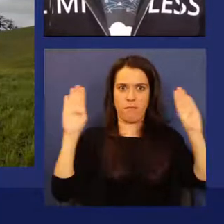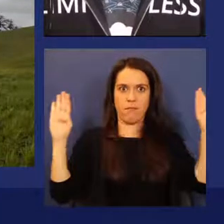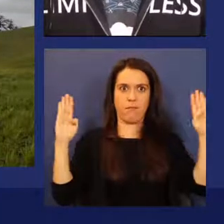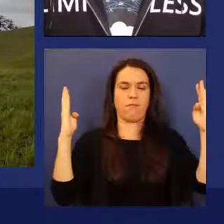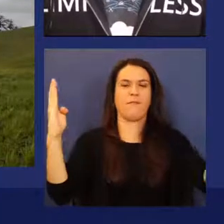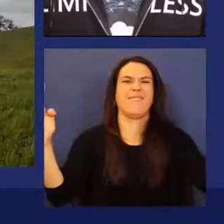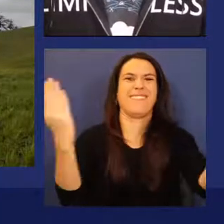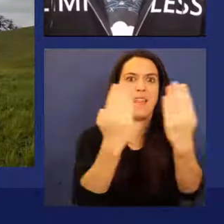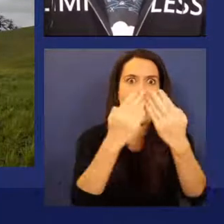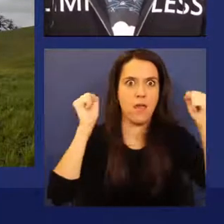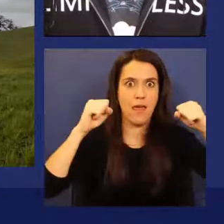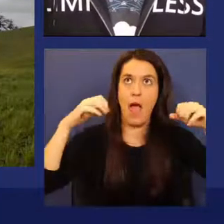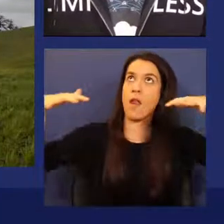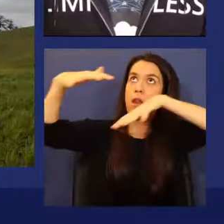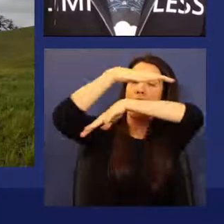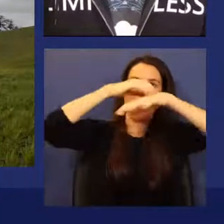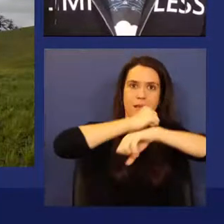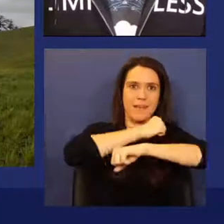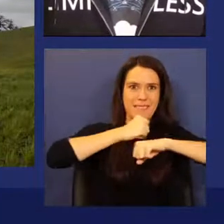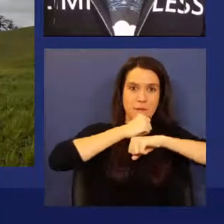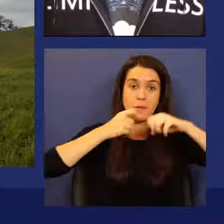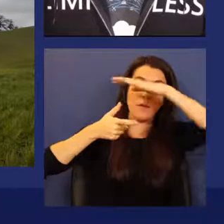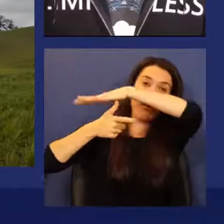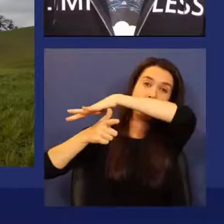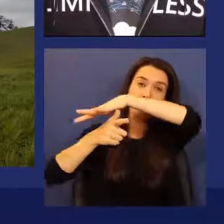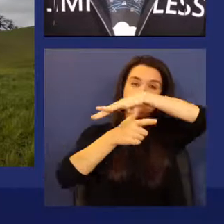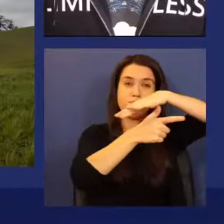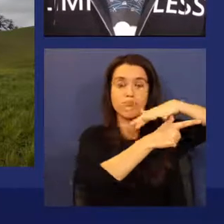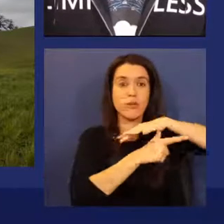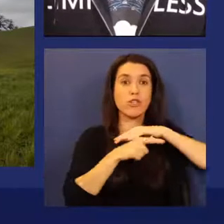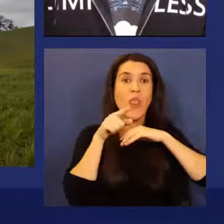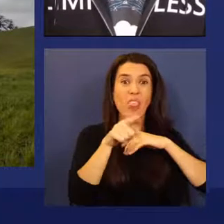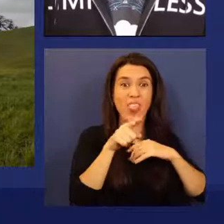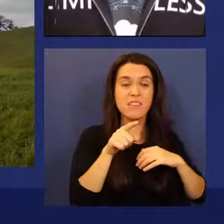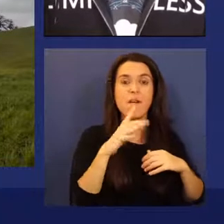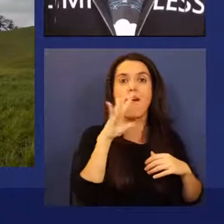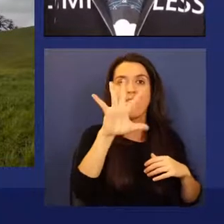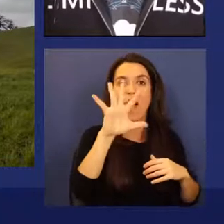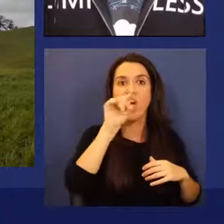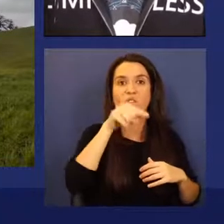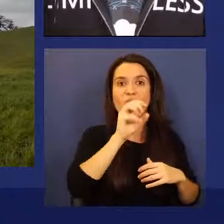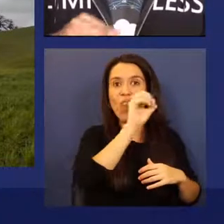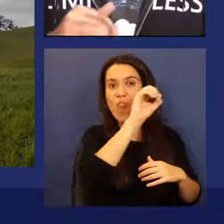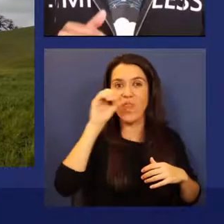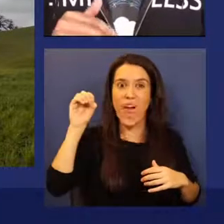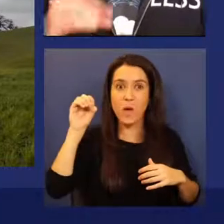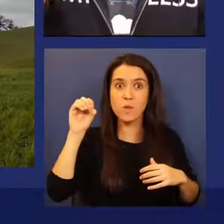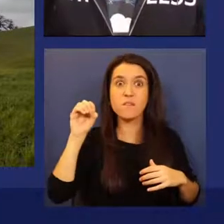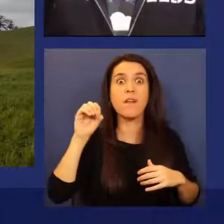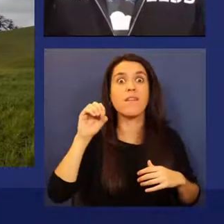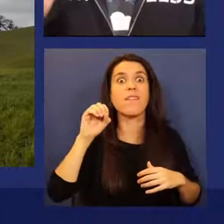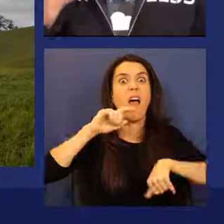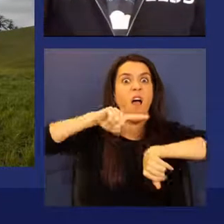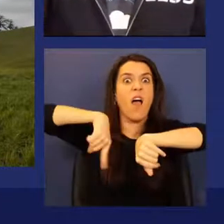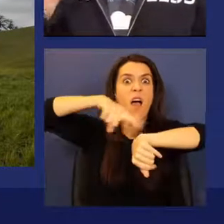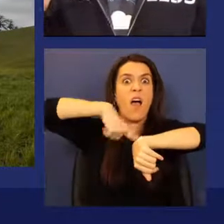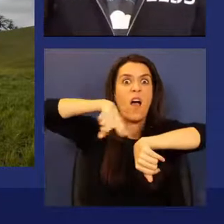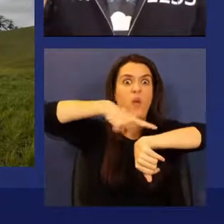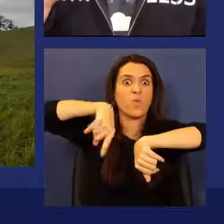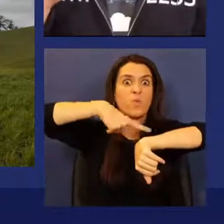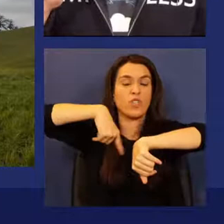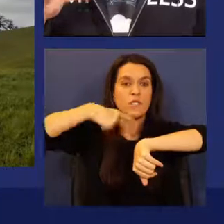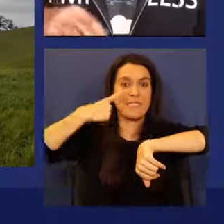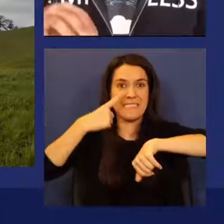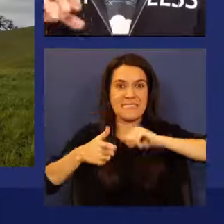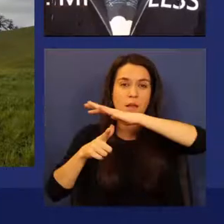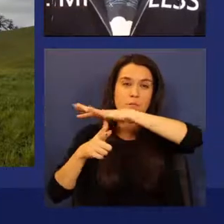into play, there was, you know, up to 5,000 hours put forth in terms of adhering to not only the regulations